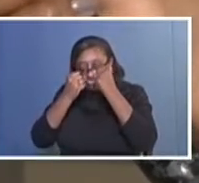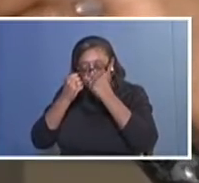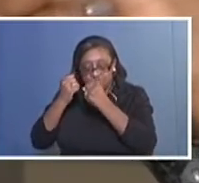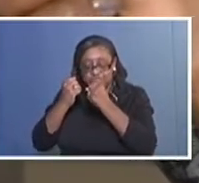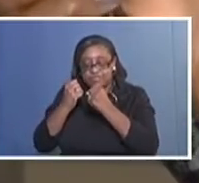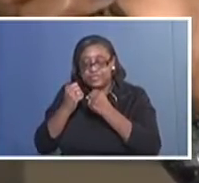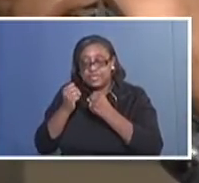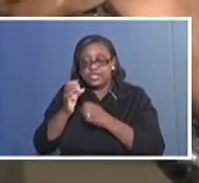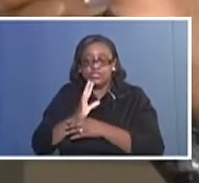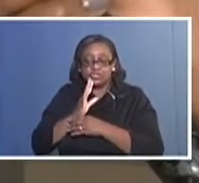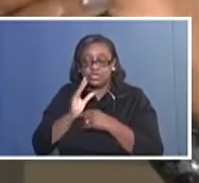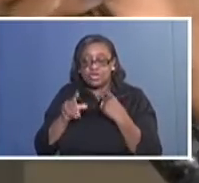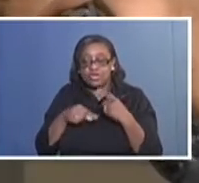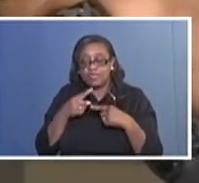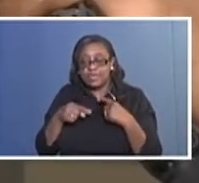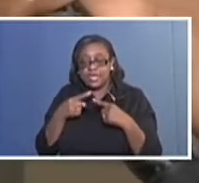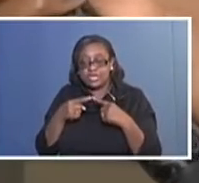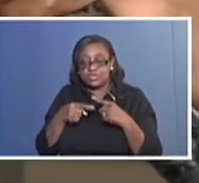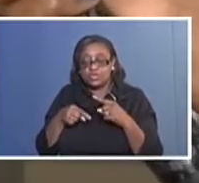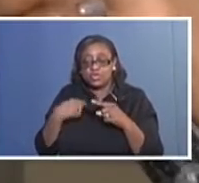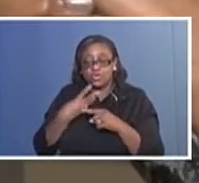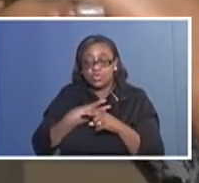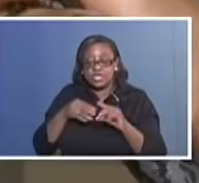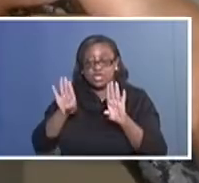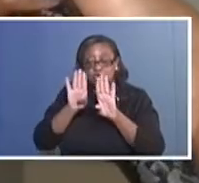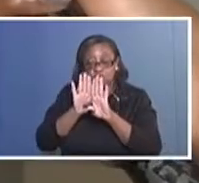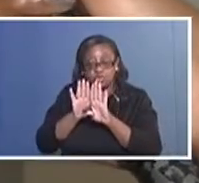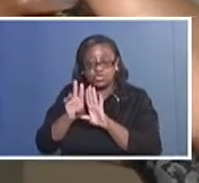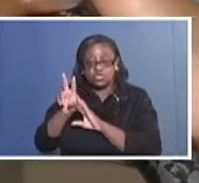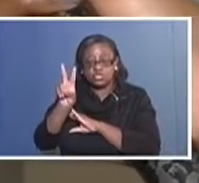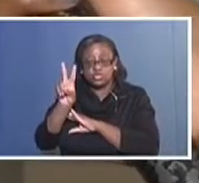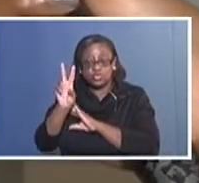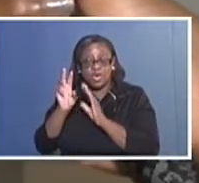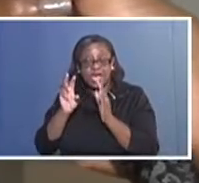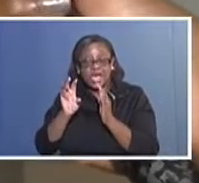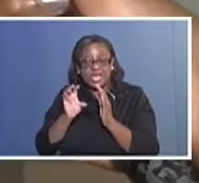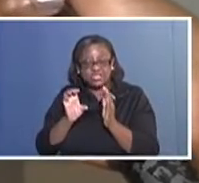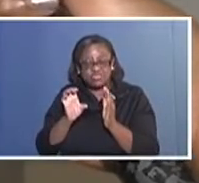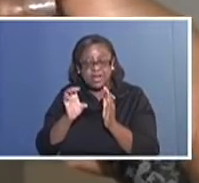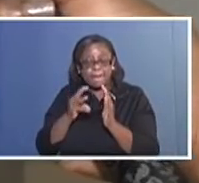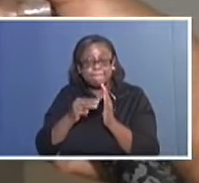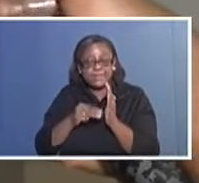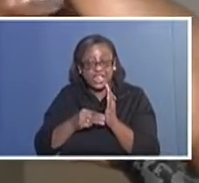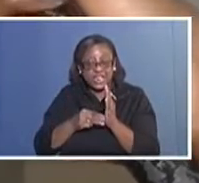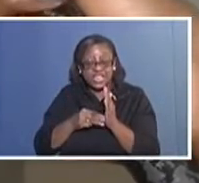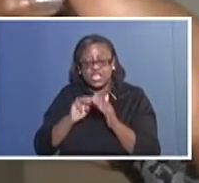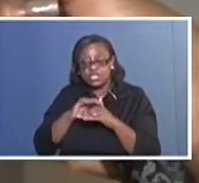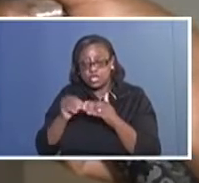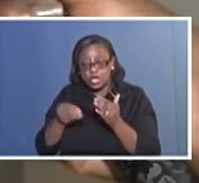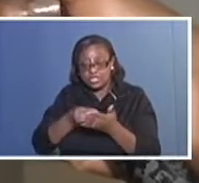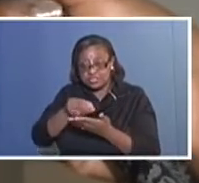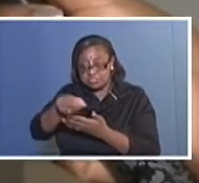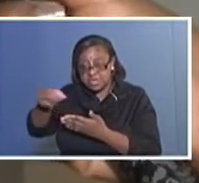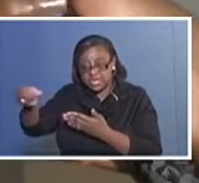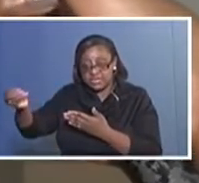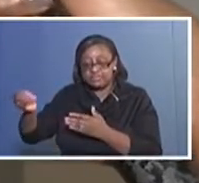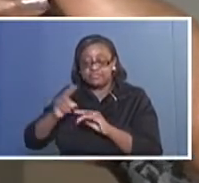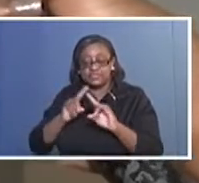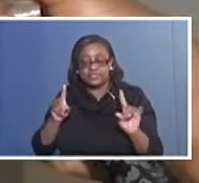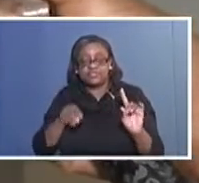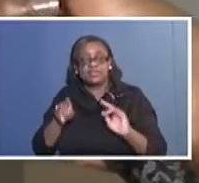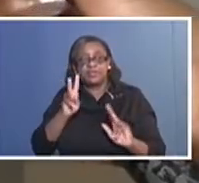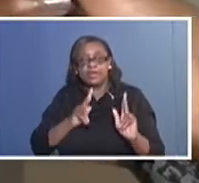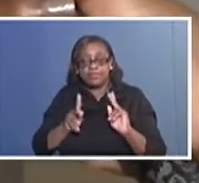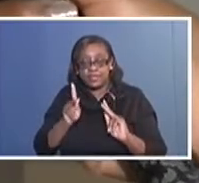the stimulus, we are close to $200 million of monies that were paid out.